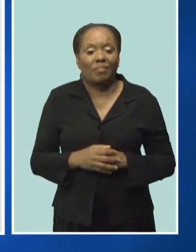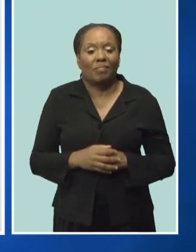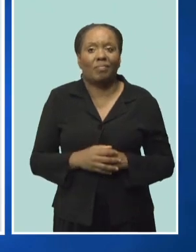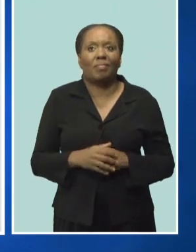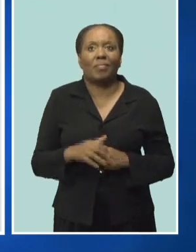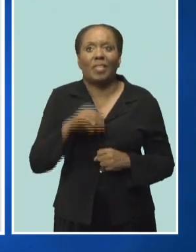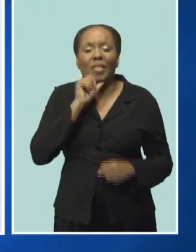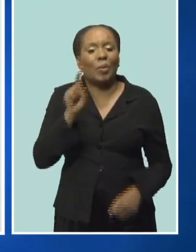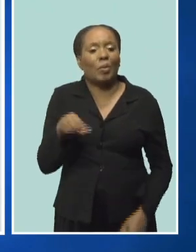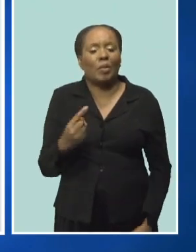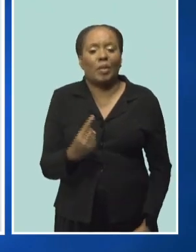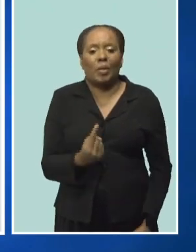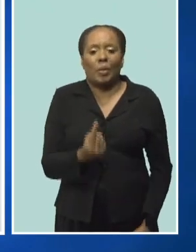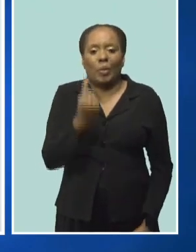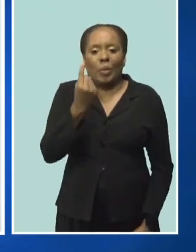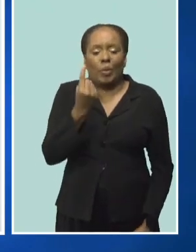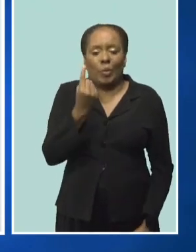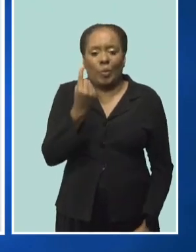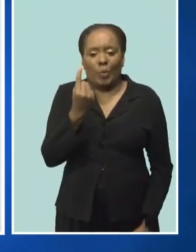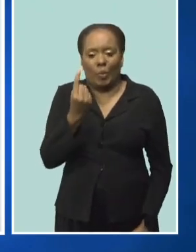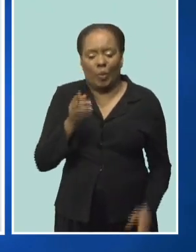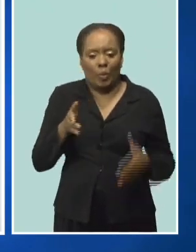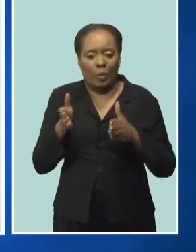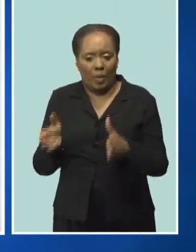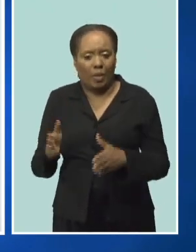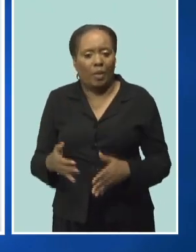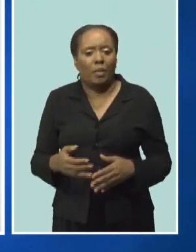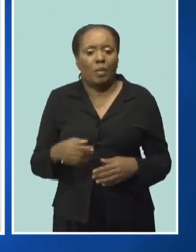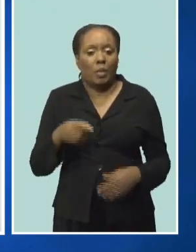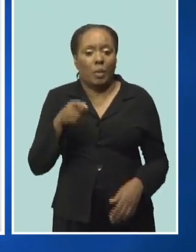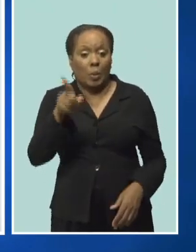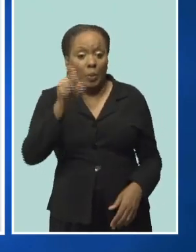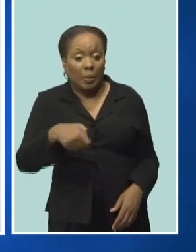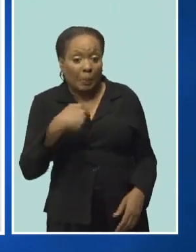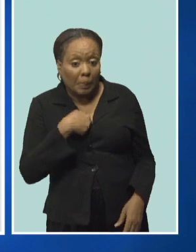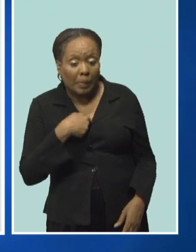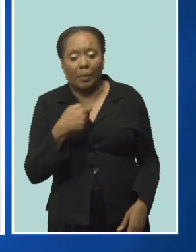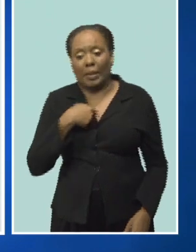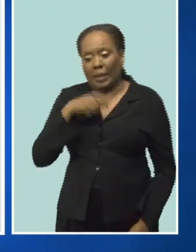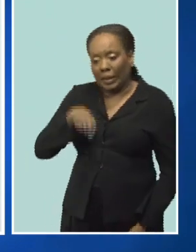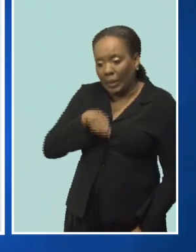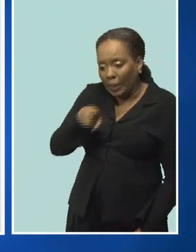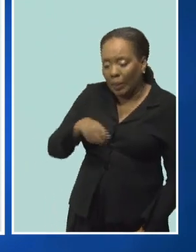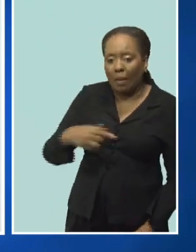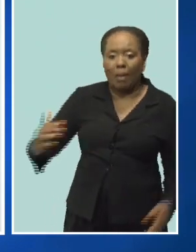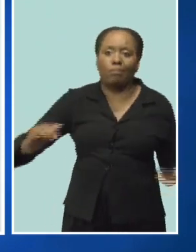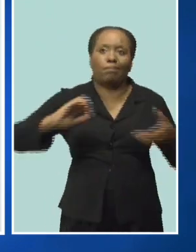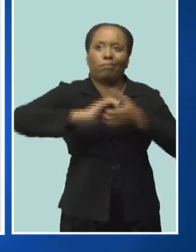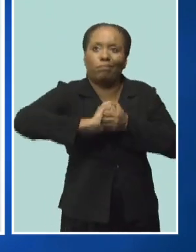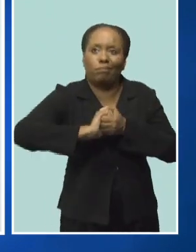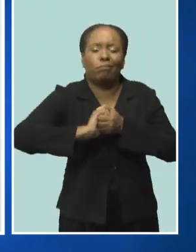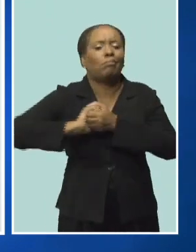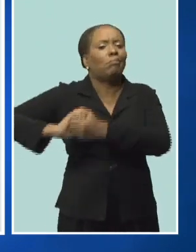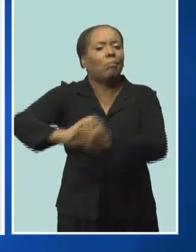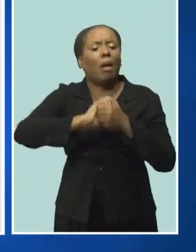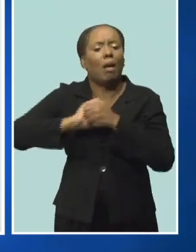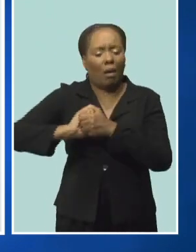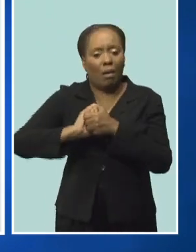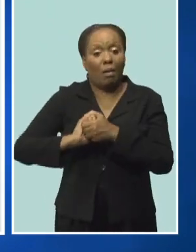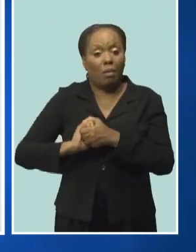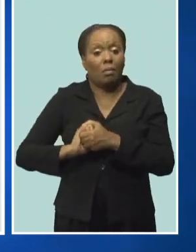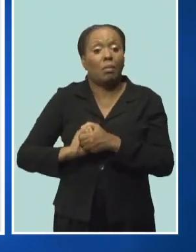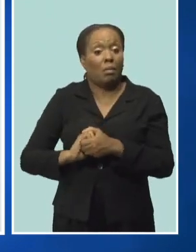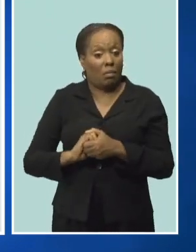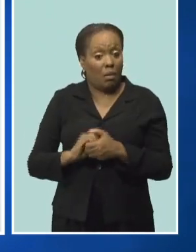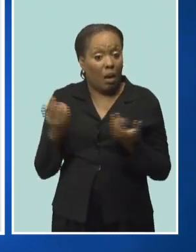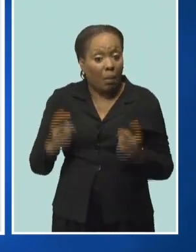one-way road. It's two ways. I need you, you need us. We need to work together, and if we do so, then,